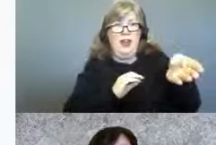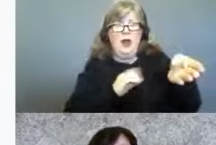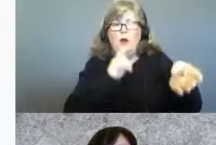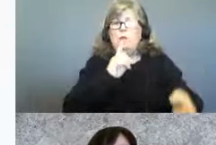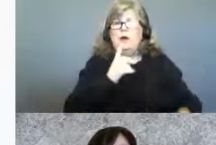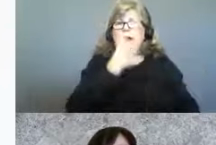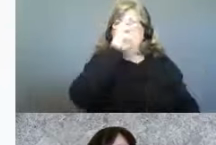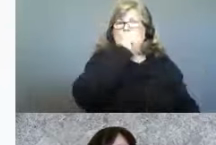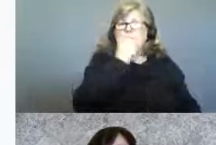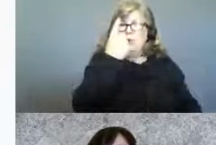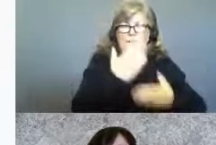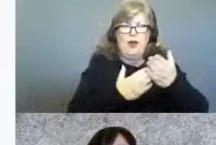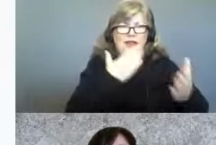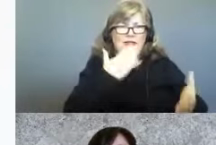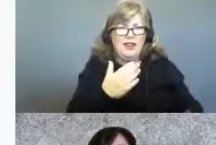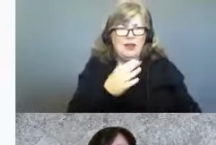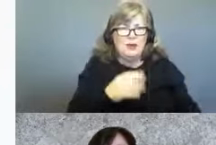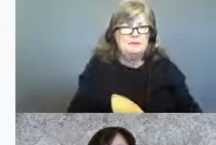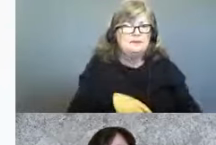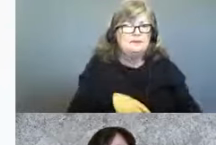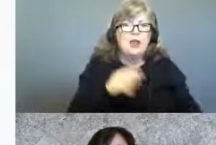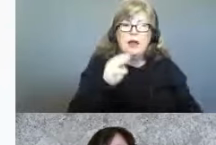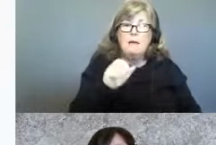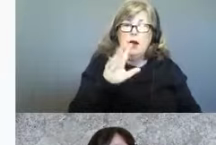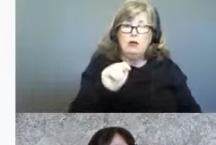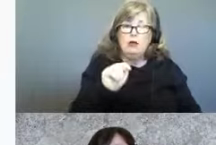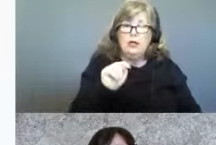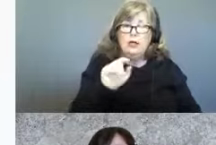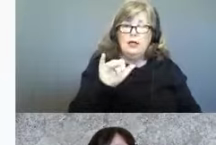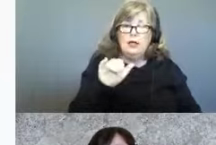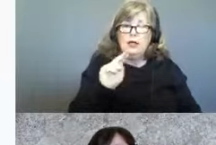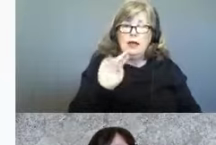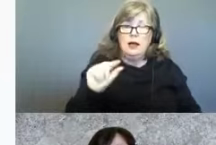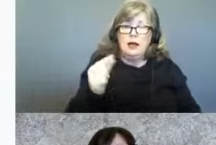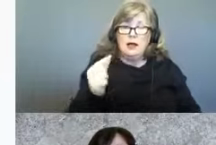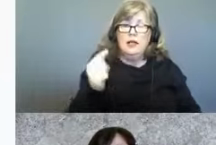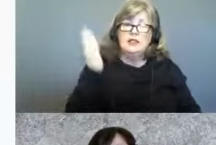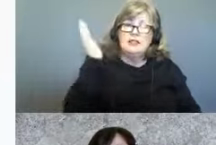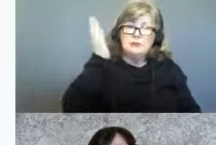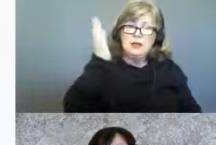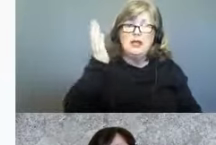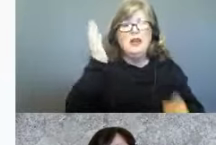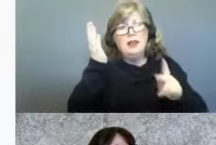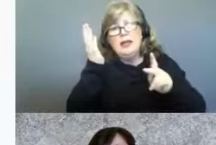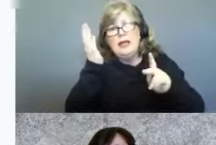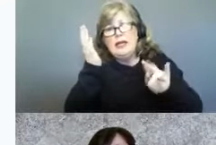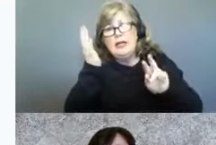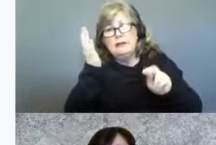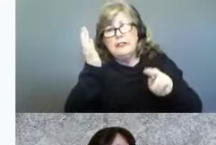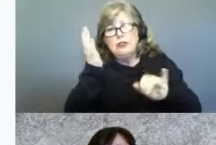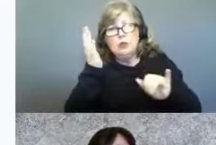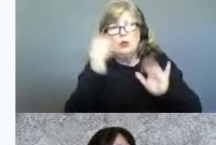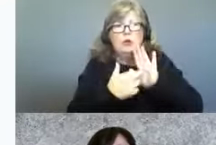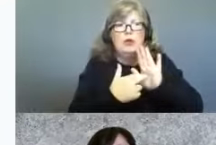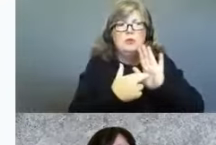step. Margaret Young was here speaking, and actually Kieran to a certain extent too, also representing the